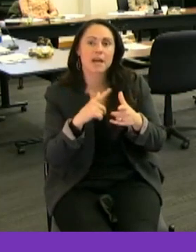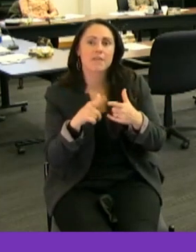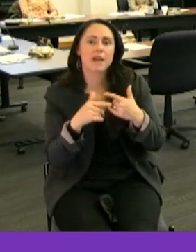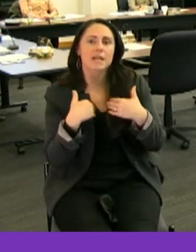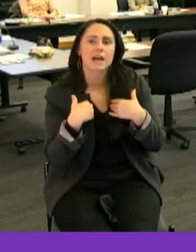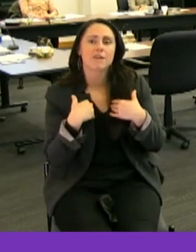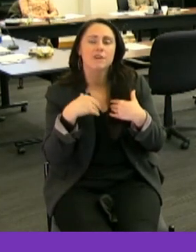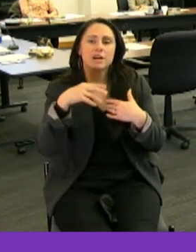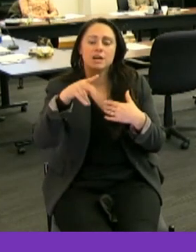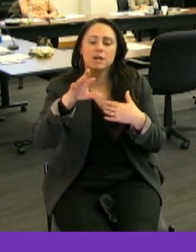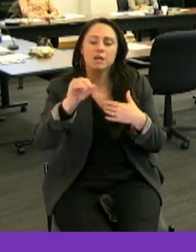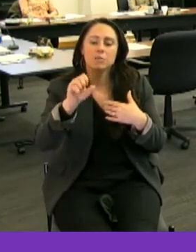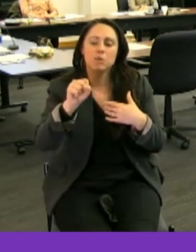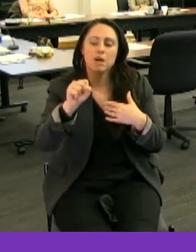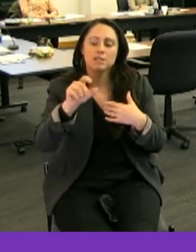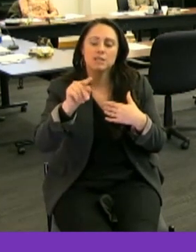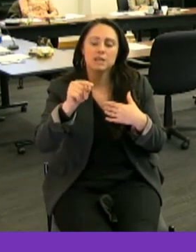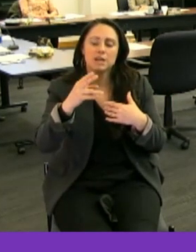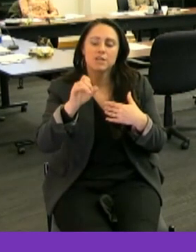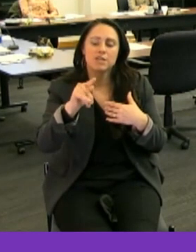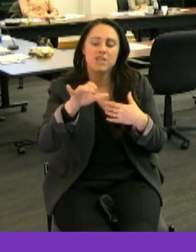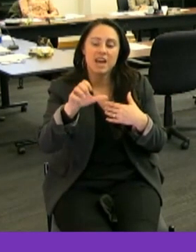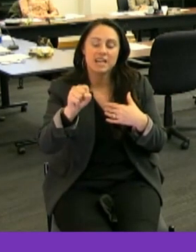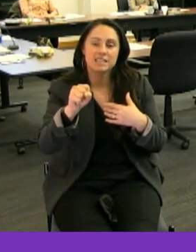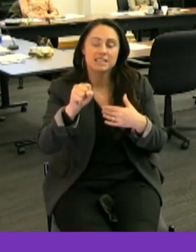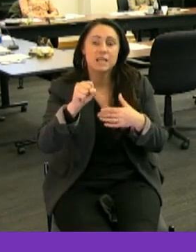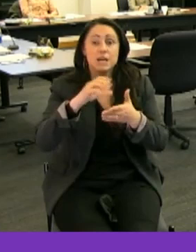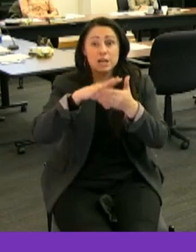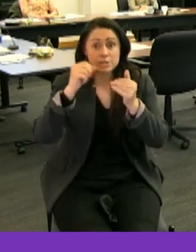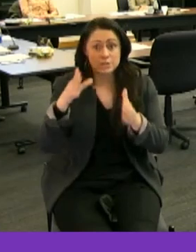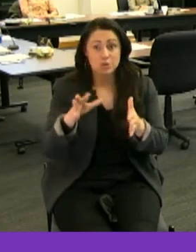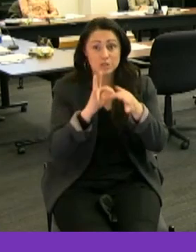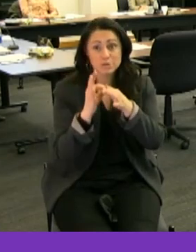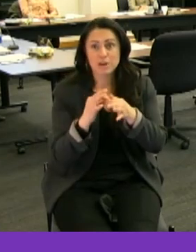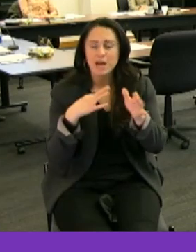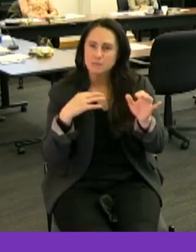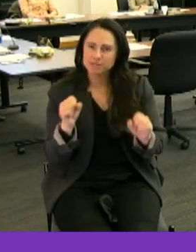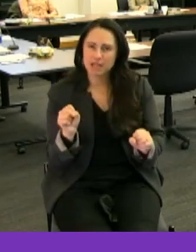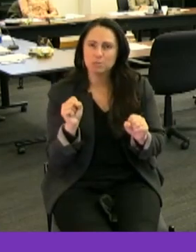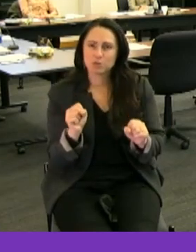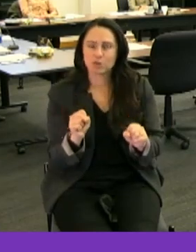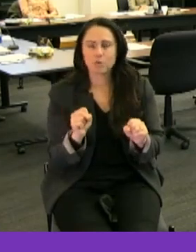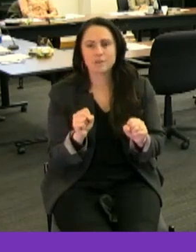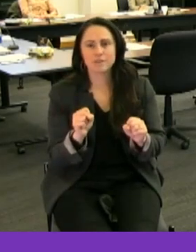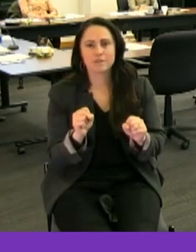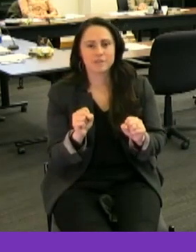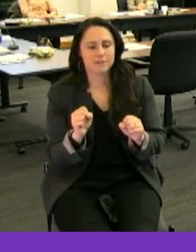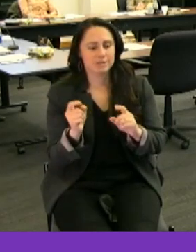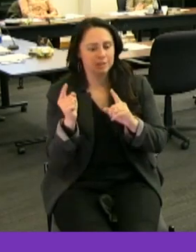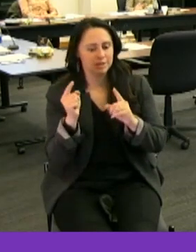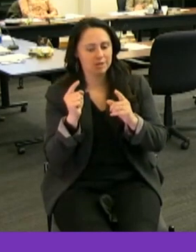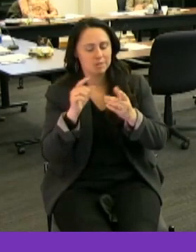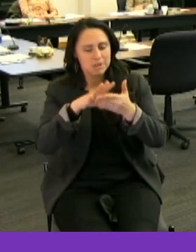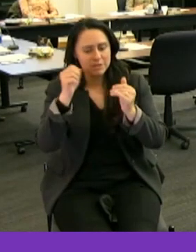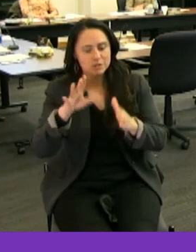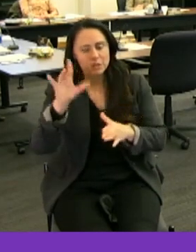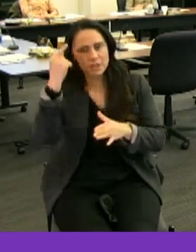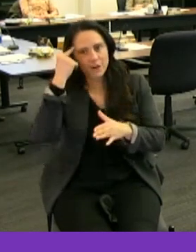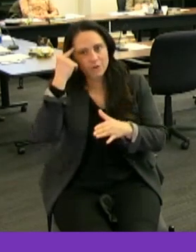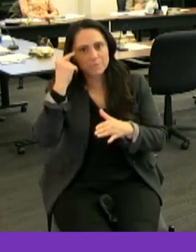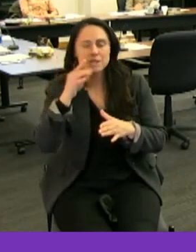have Prosthetics, Orthotics Prosthetics Student Association. So I was able to be at the student government booth, talk to